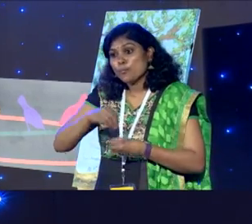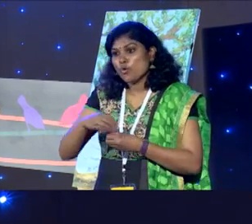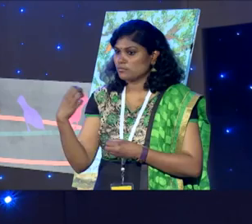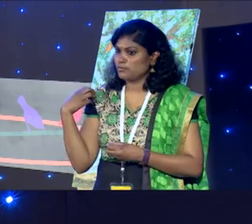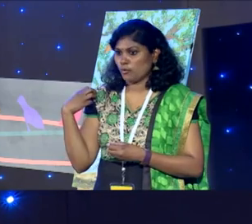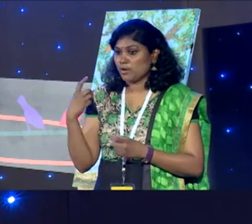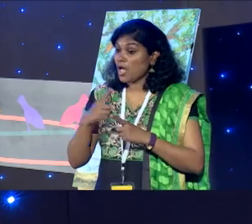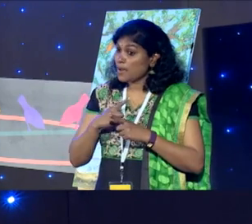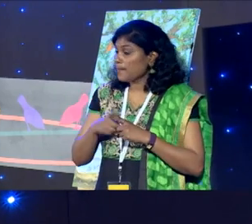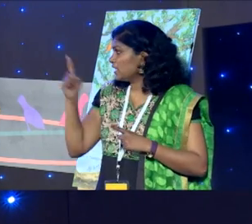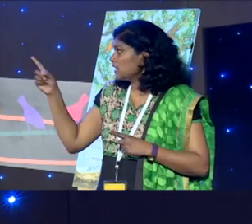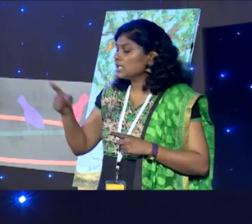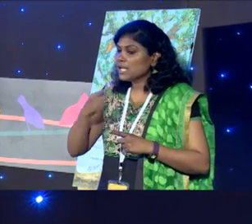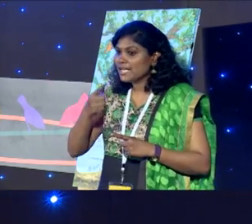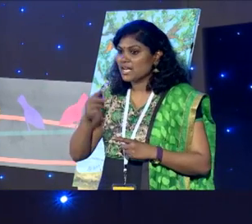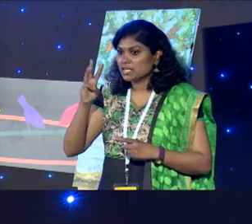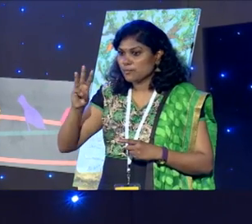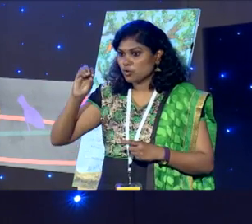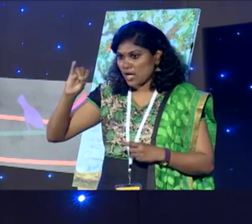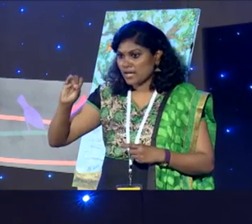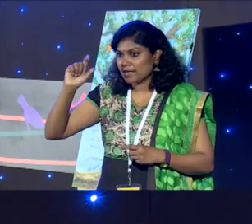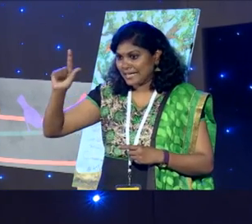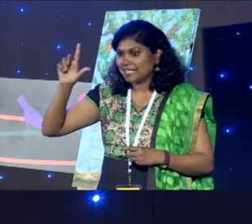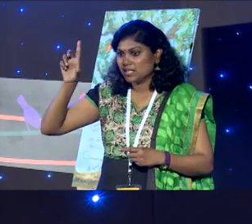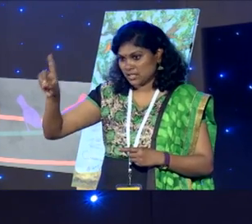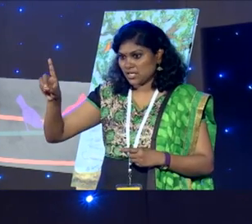PROWL. Next slide.